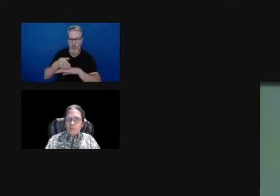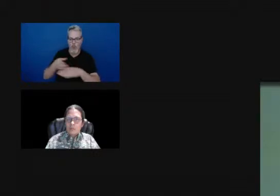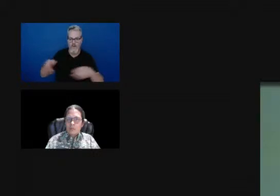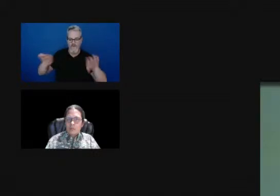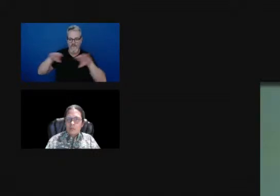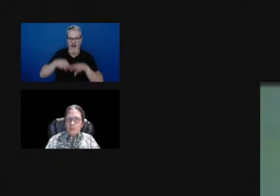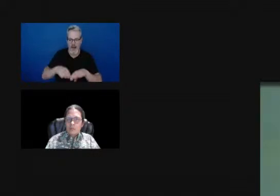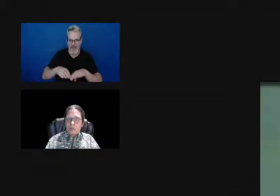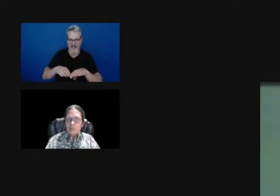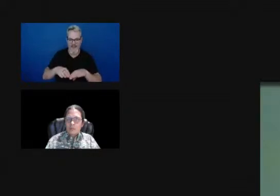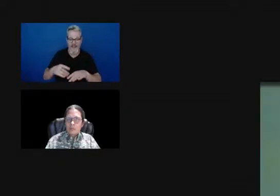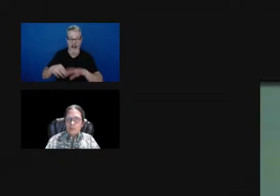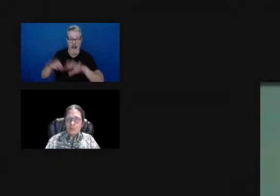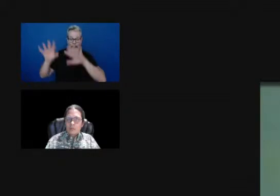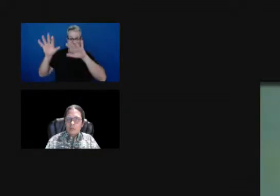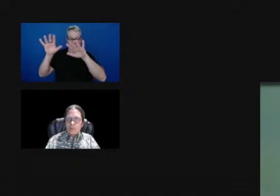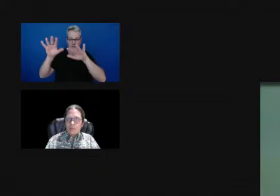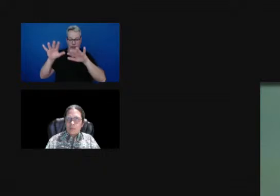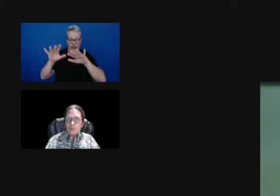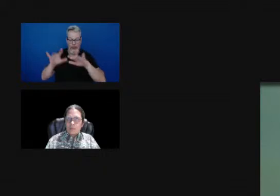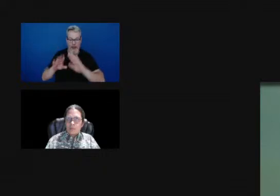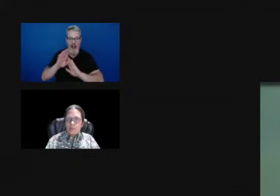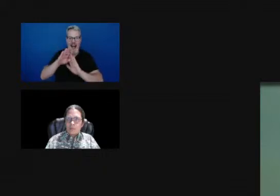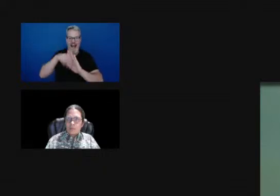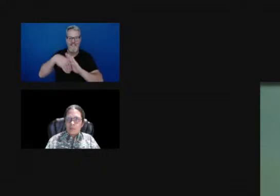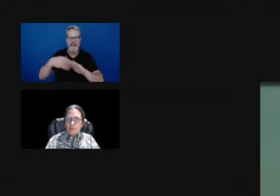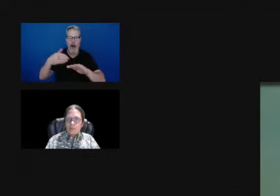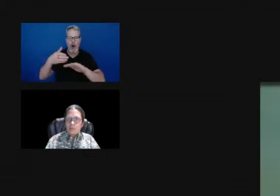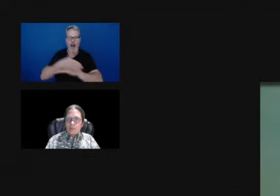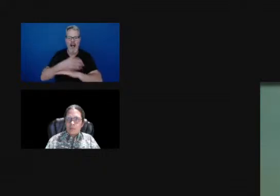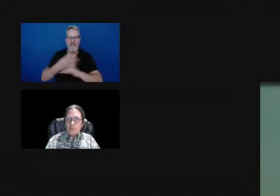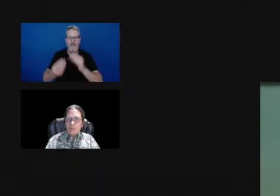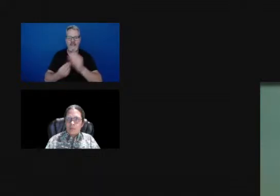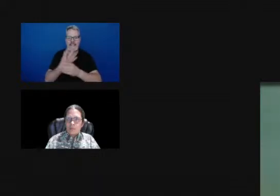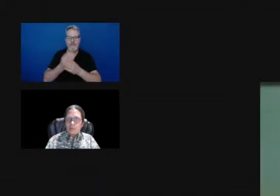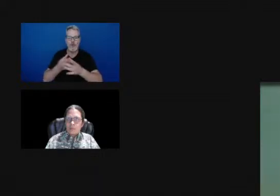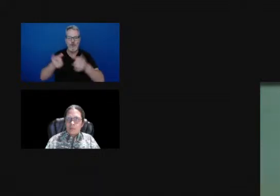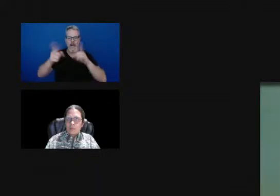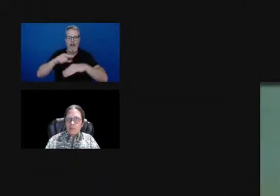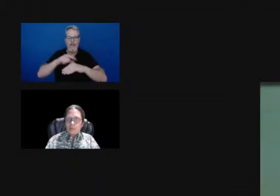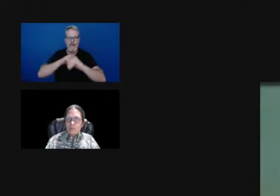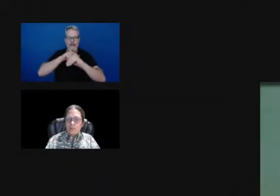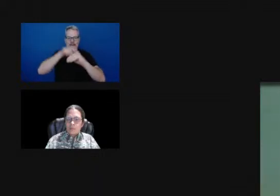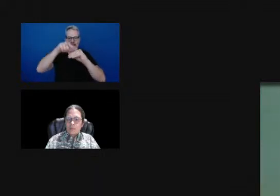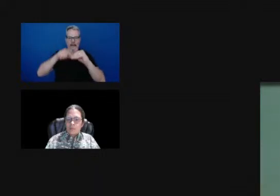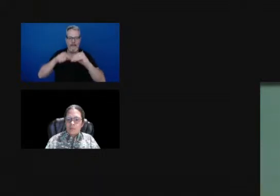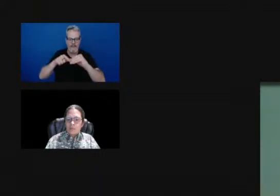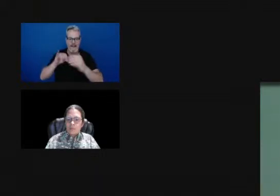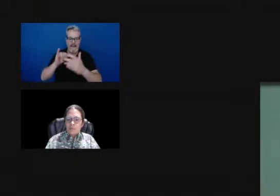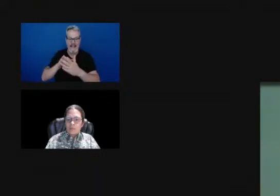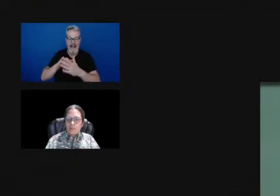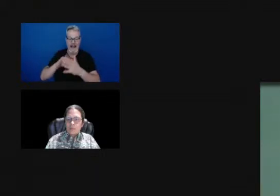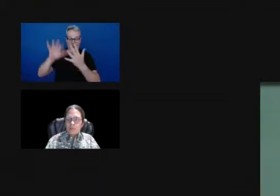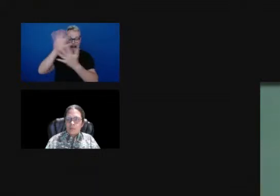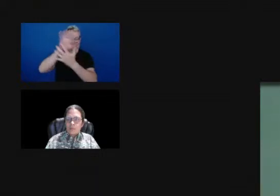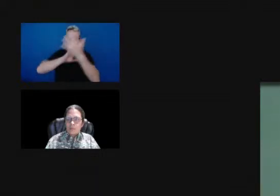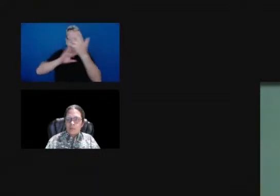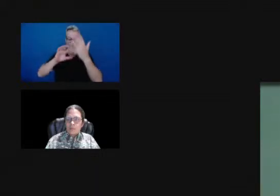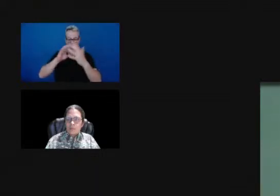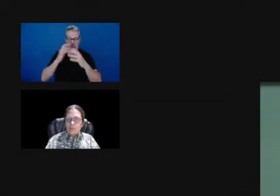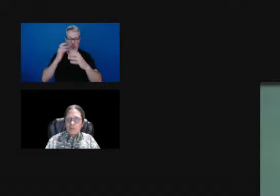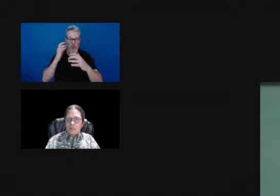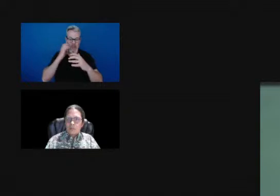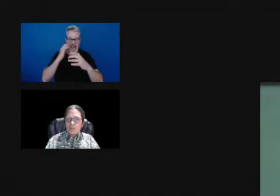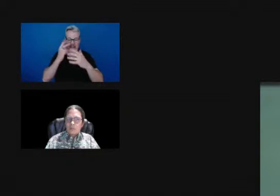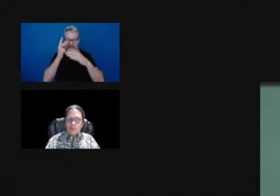fell about half an hour after the explosion occurred in the summit. The ash cloud that he was in was so thick that he had difficulty